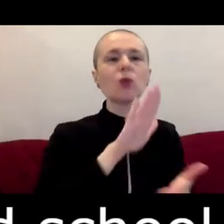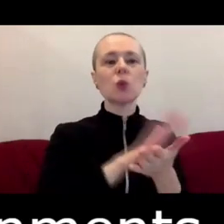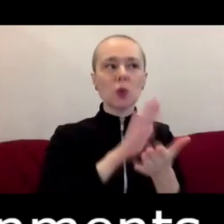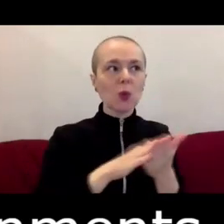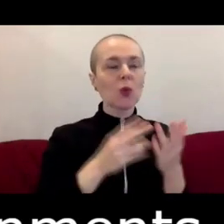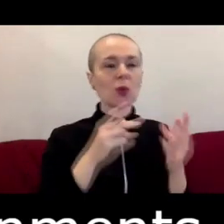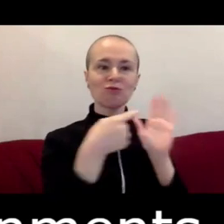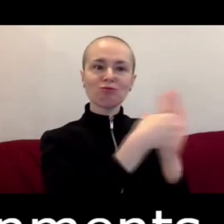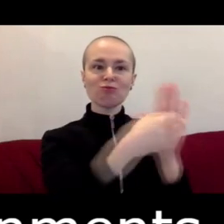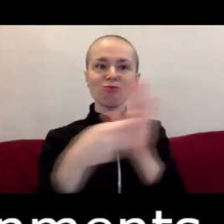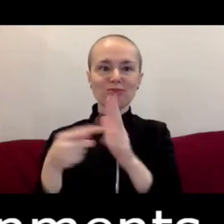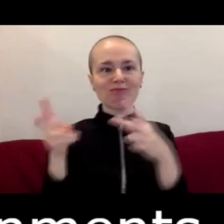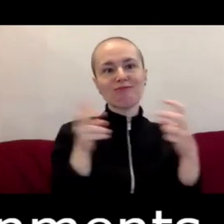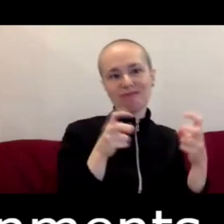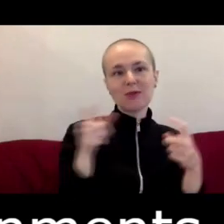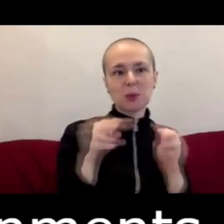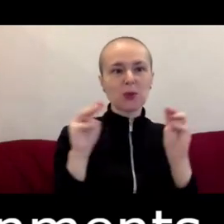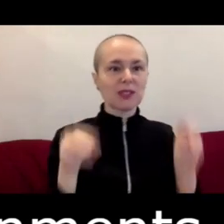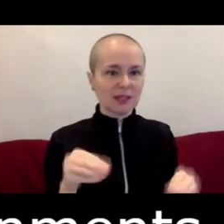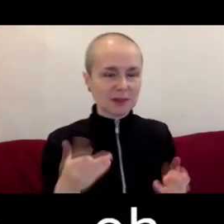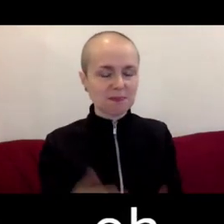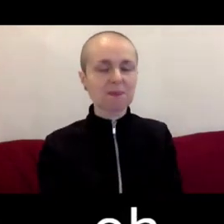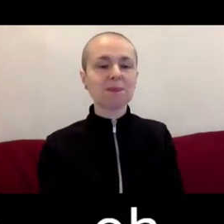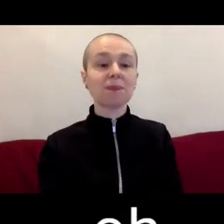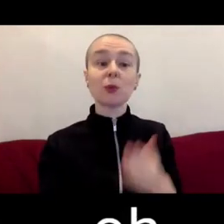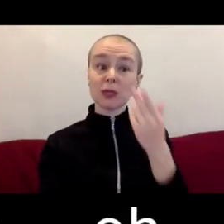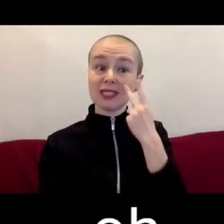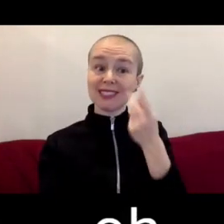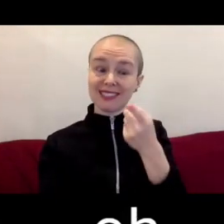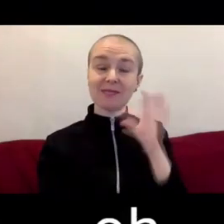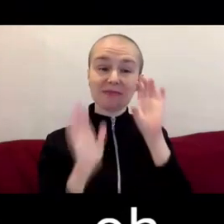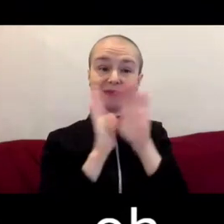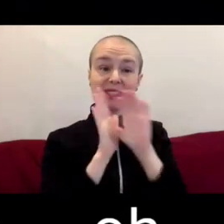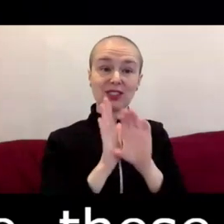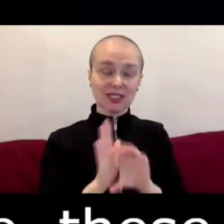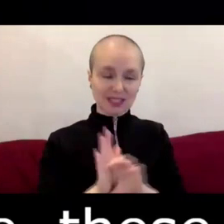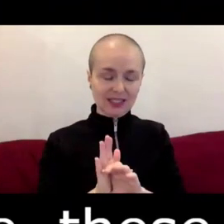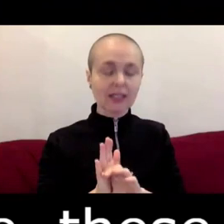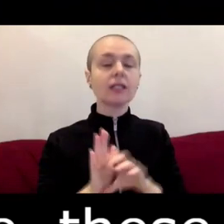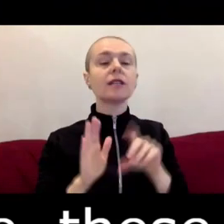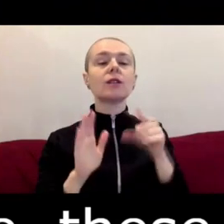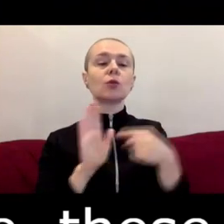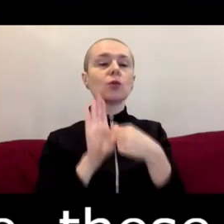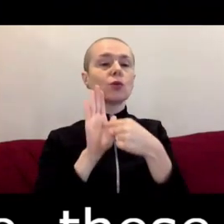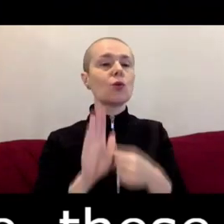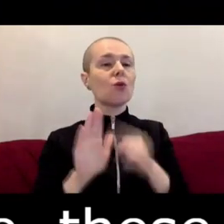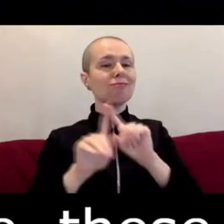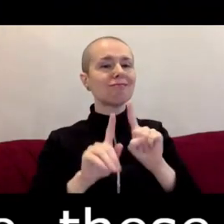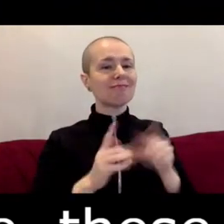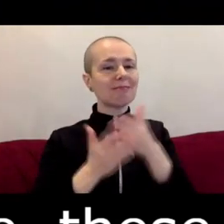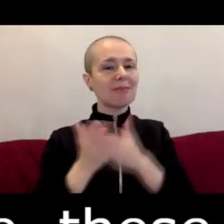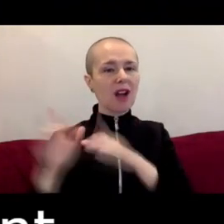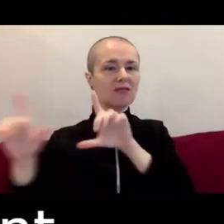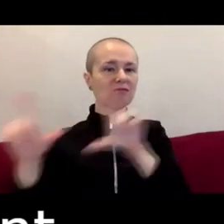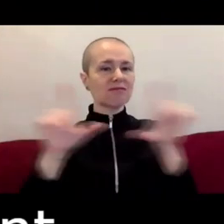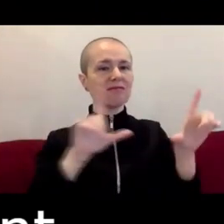perfect. So if you can see, these are the picture of different aspects of the